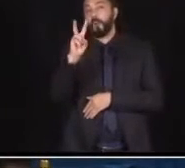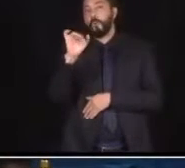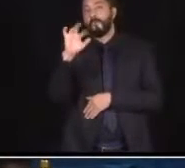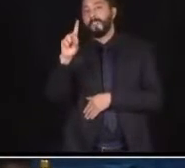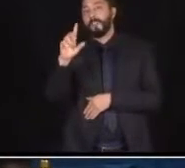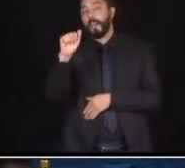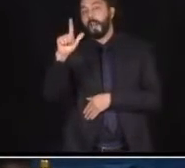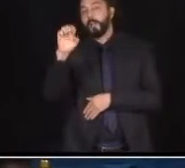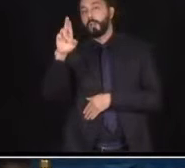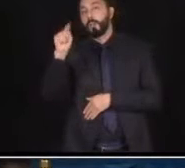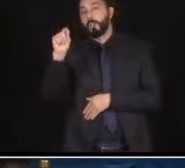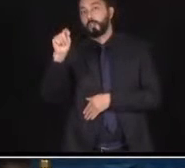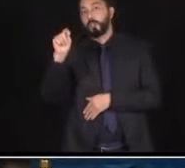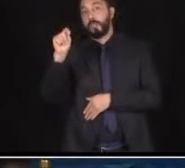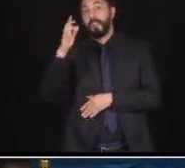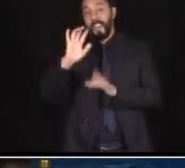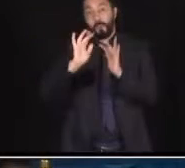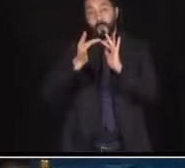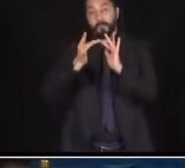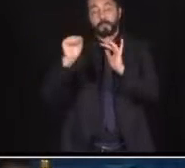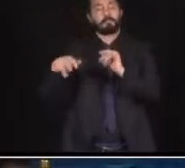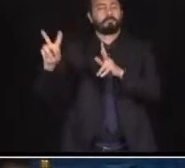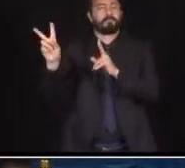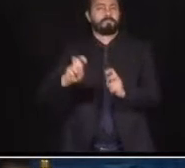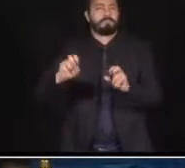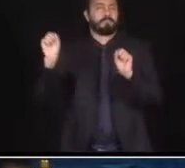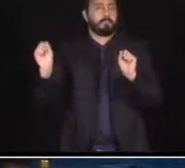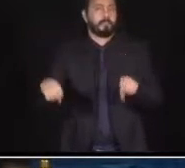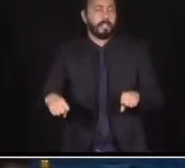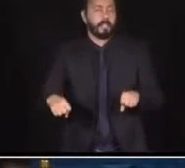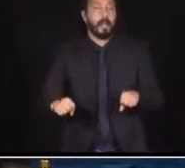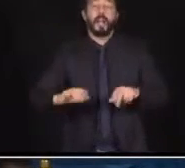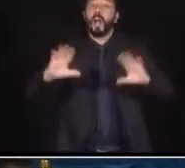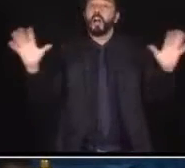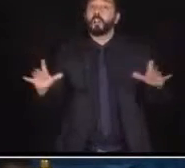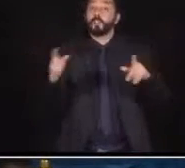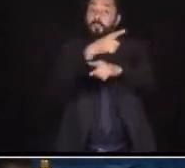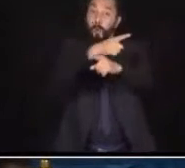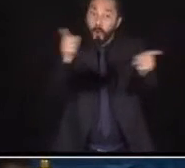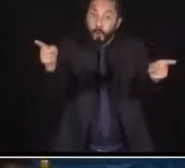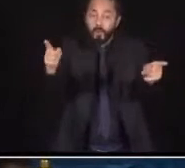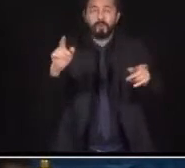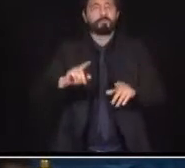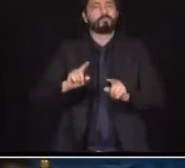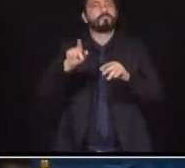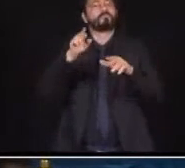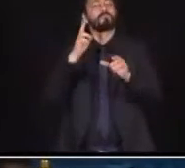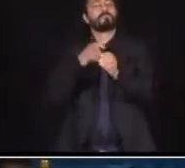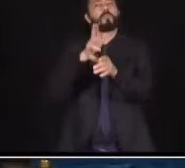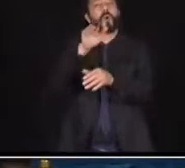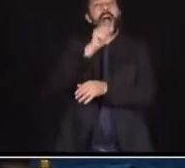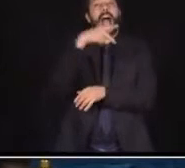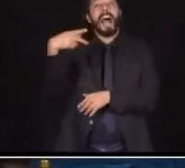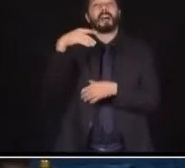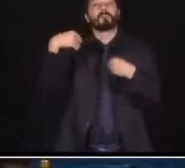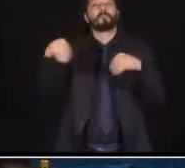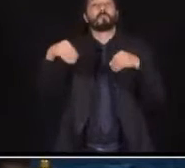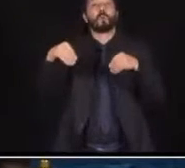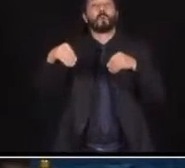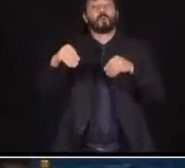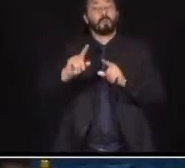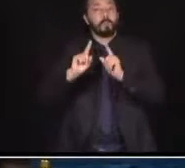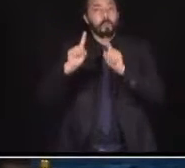ontario.ca/COVID Alert. And I encourage everyone else to go to the App Store on their smartphones and download COVID